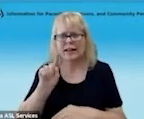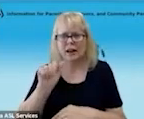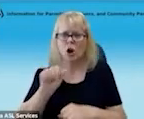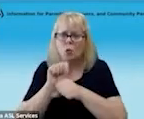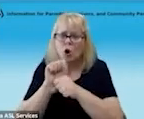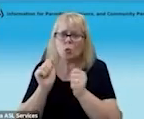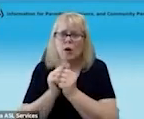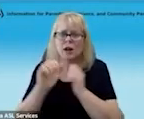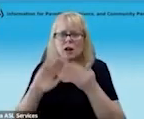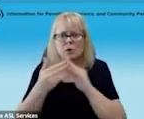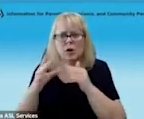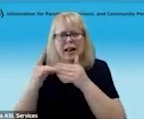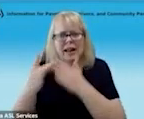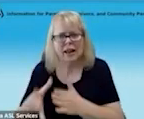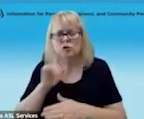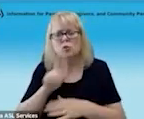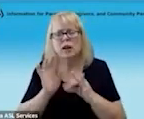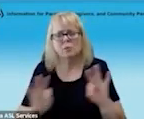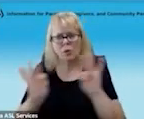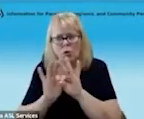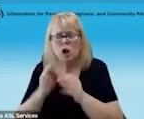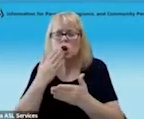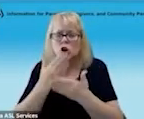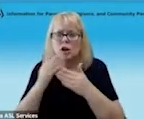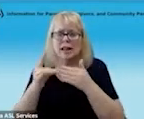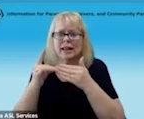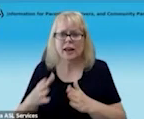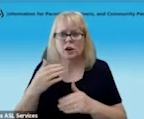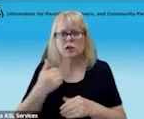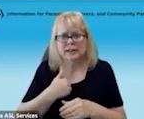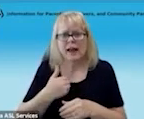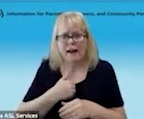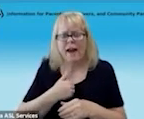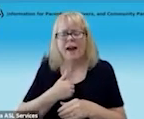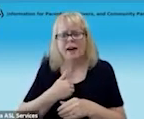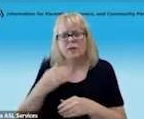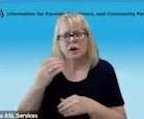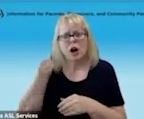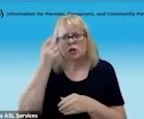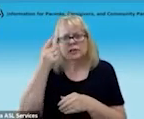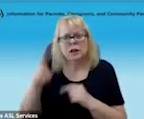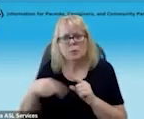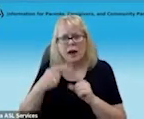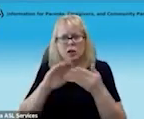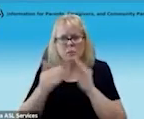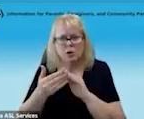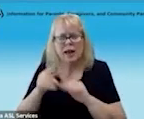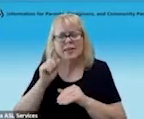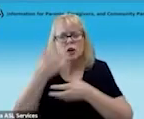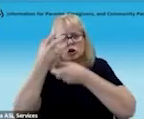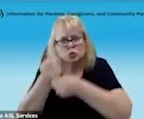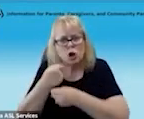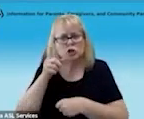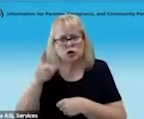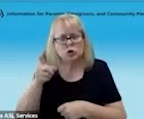a snapshot of the reality, decisions making shouldn't rely solely on the data. Working with community